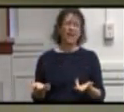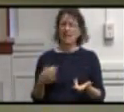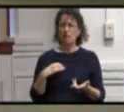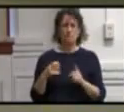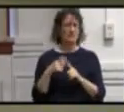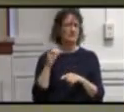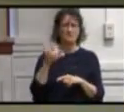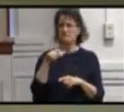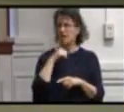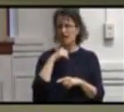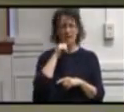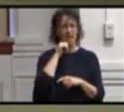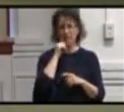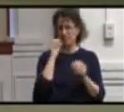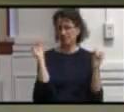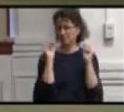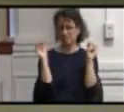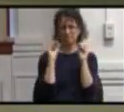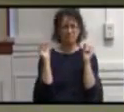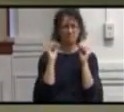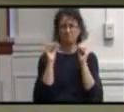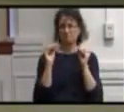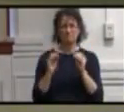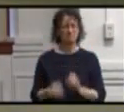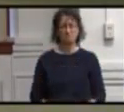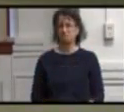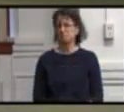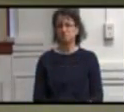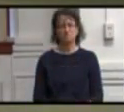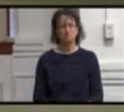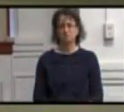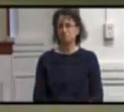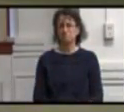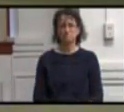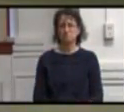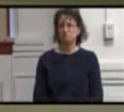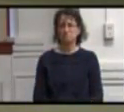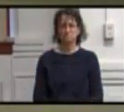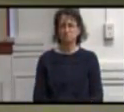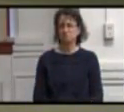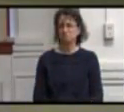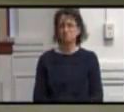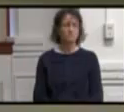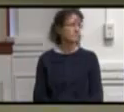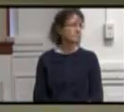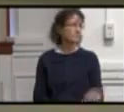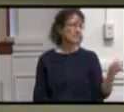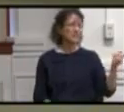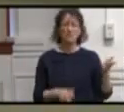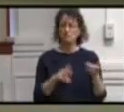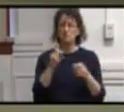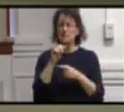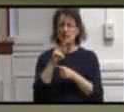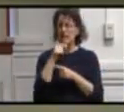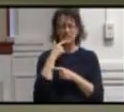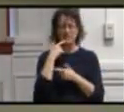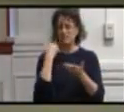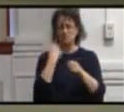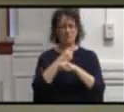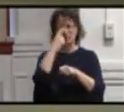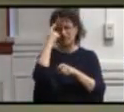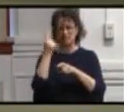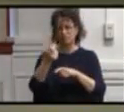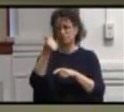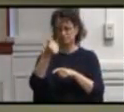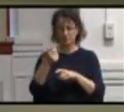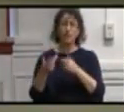that I would identify as coming through that publication. So it makes sense to leave it off. Yeah. Save us a little bit of money